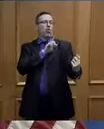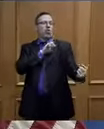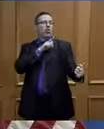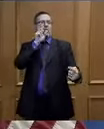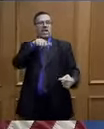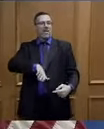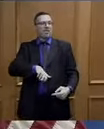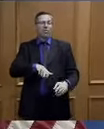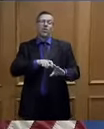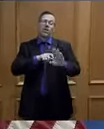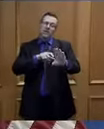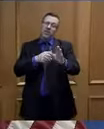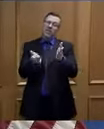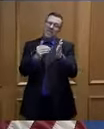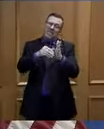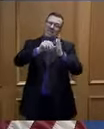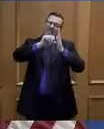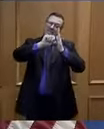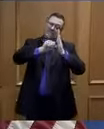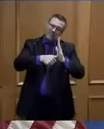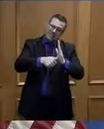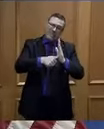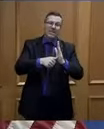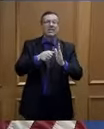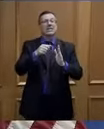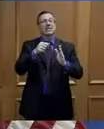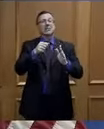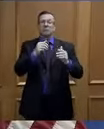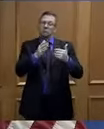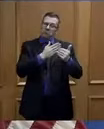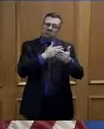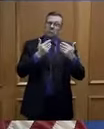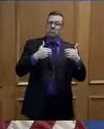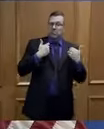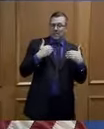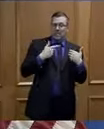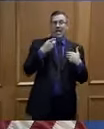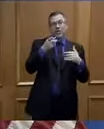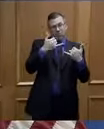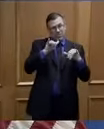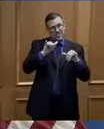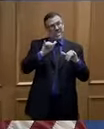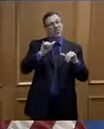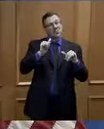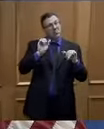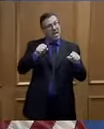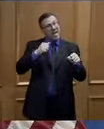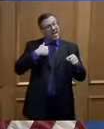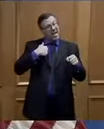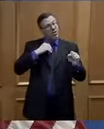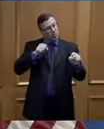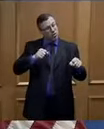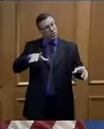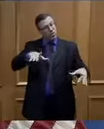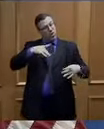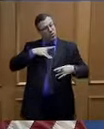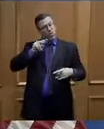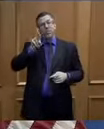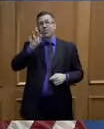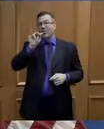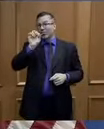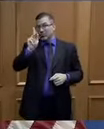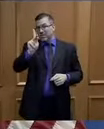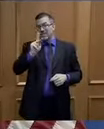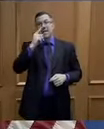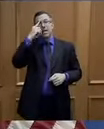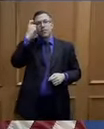occasions, and me as well, you're still at risk, and you're still putting others at risk. So because we are having that disproportionate